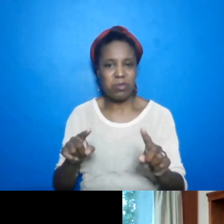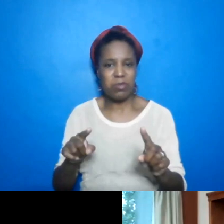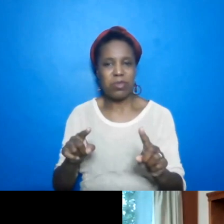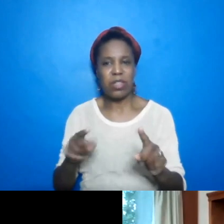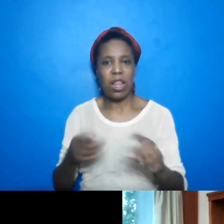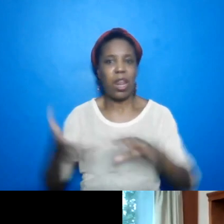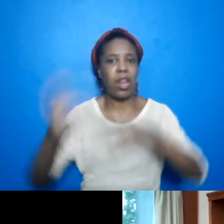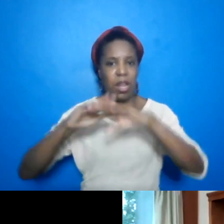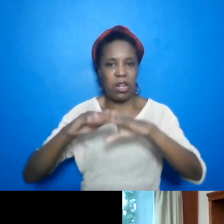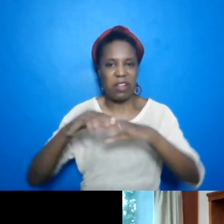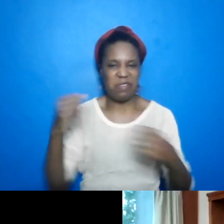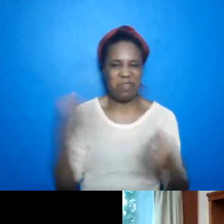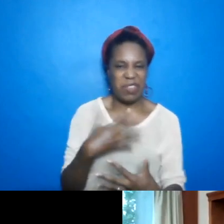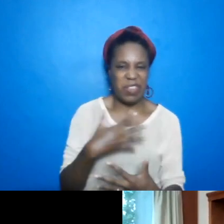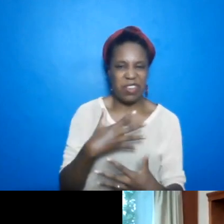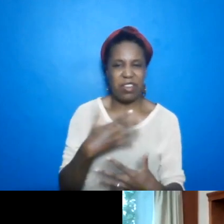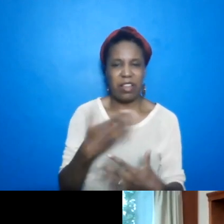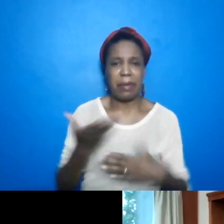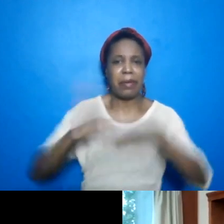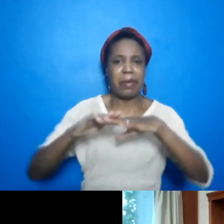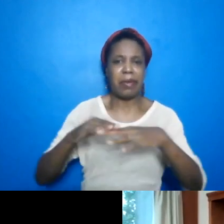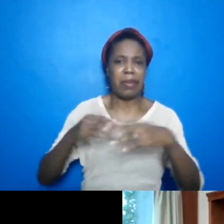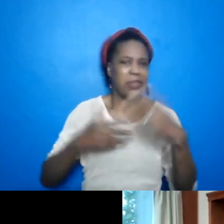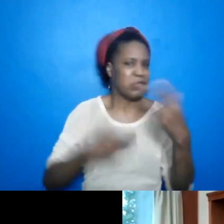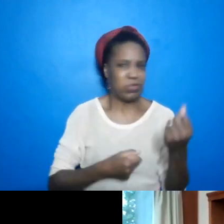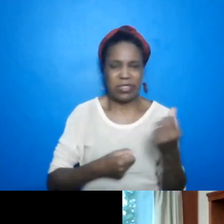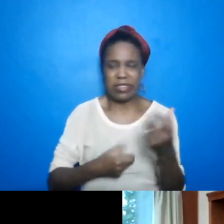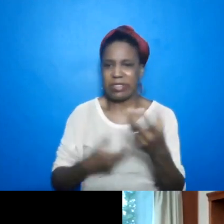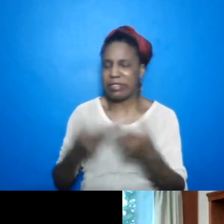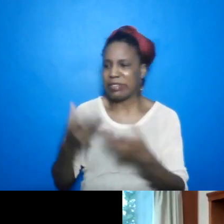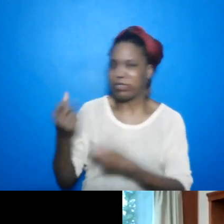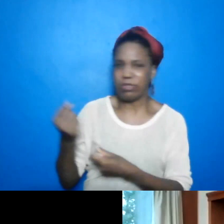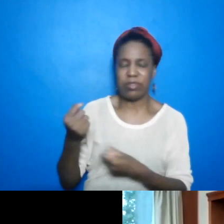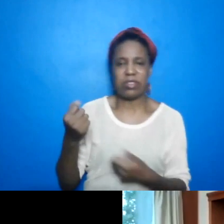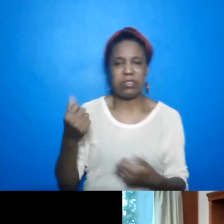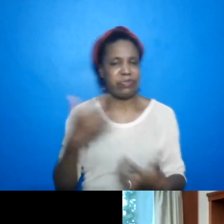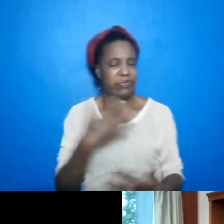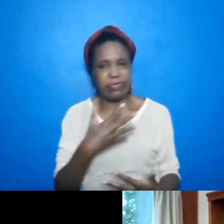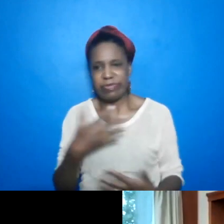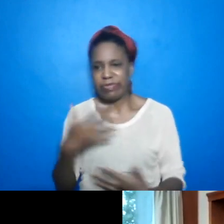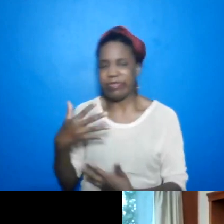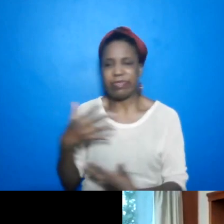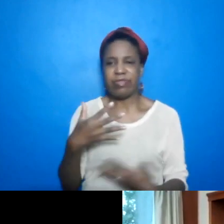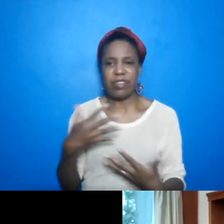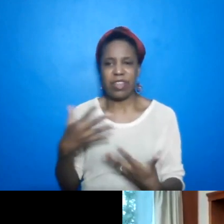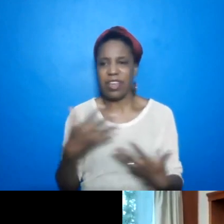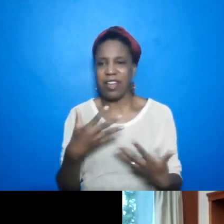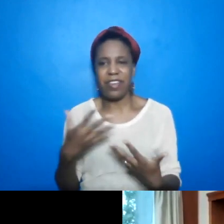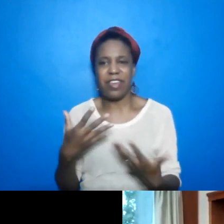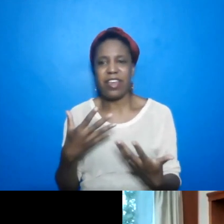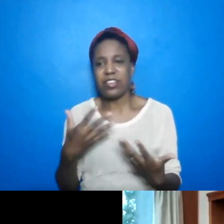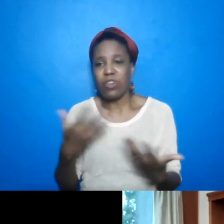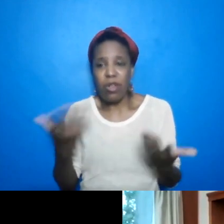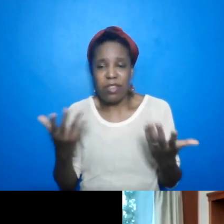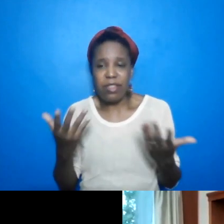of fear increases distrust, increases the lack of success in their capacity to respond. And so they